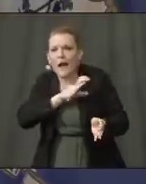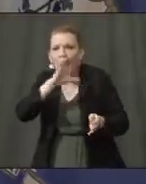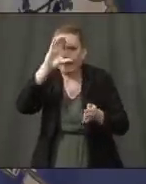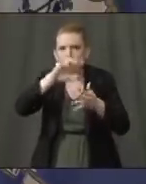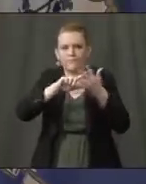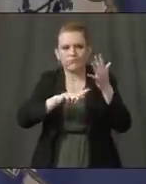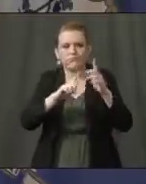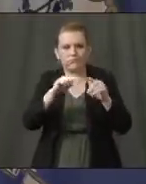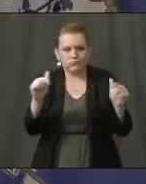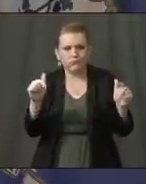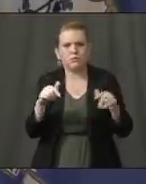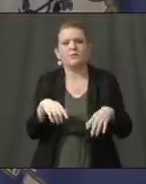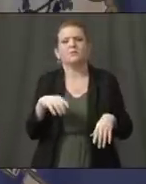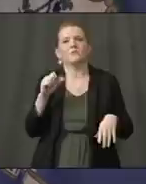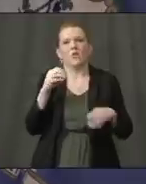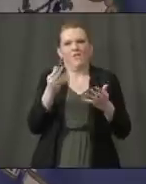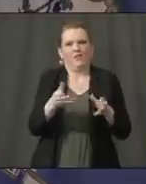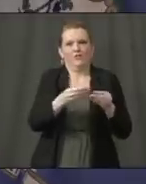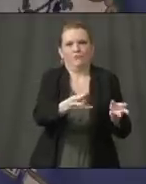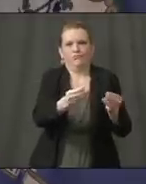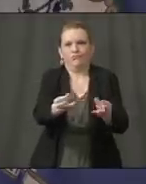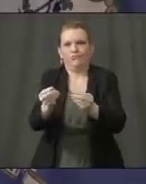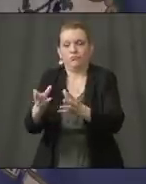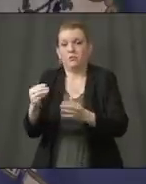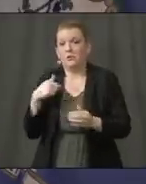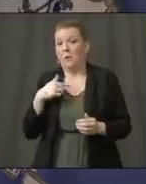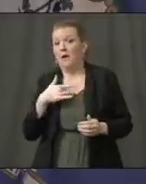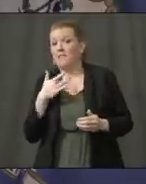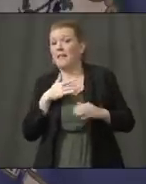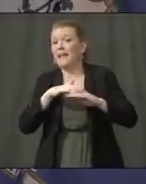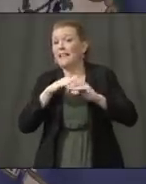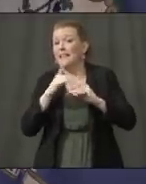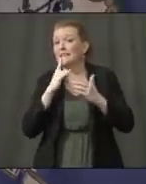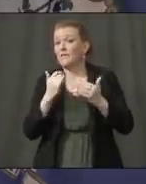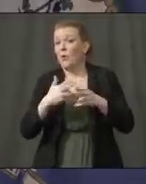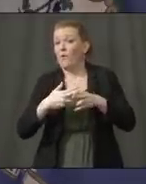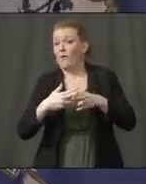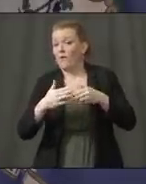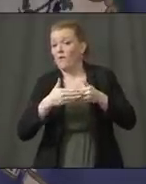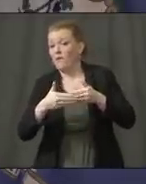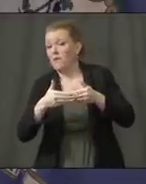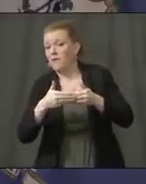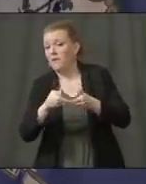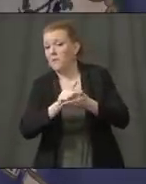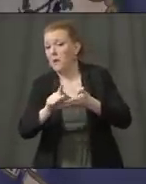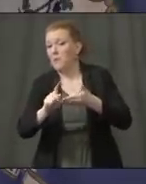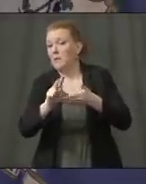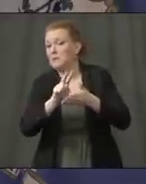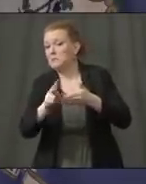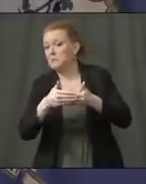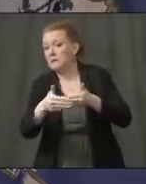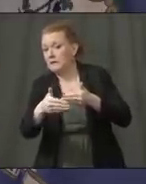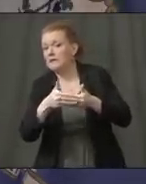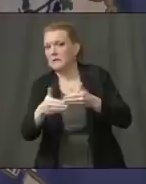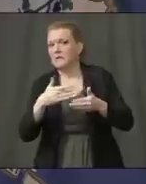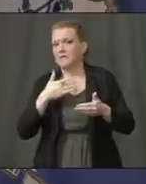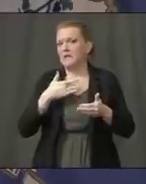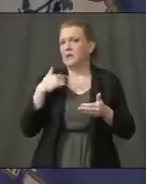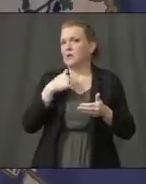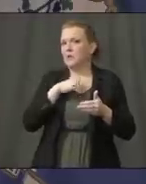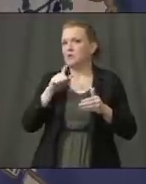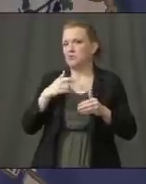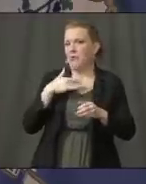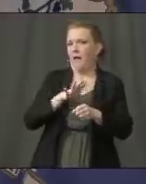or so, we ought to be able to manage our need for masks, N95 masks and the such.